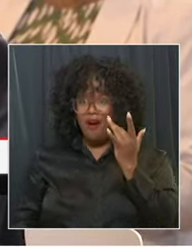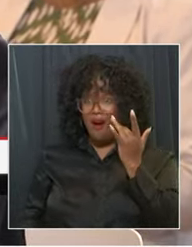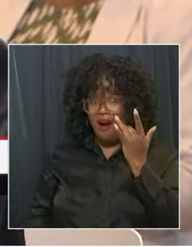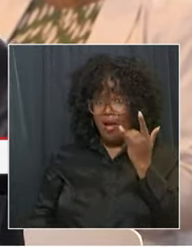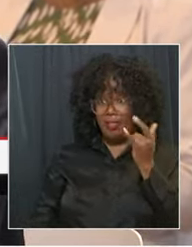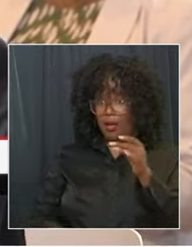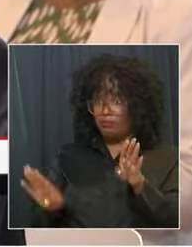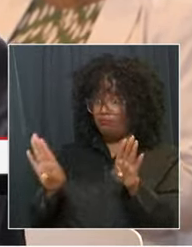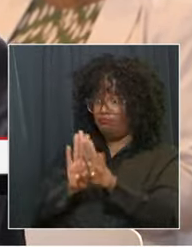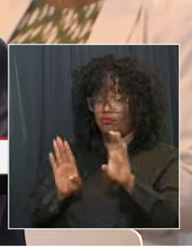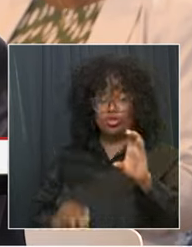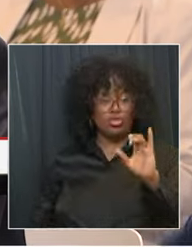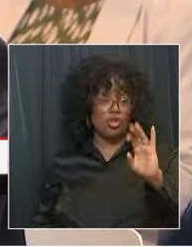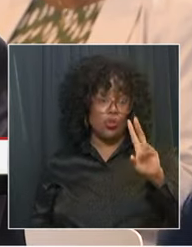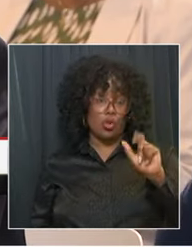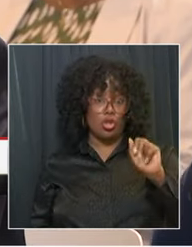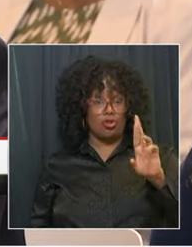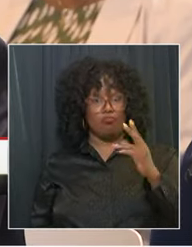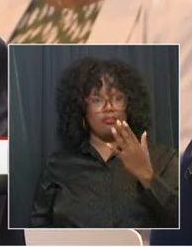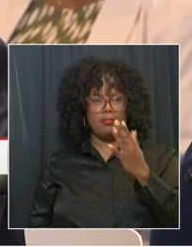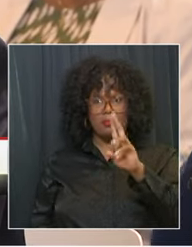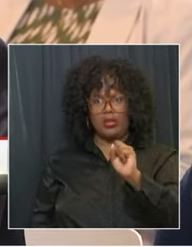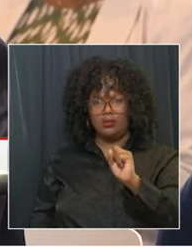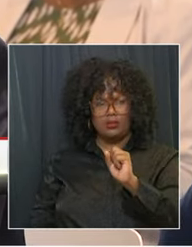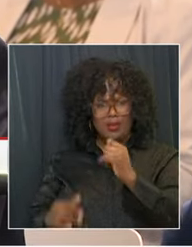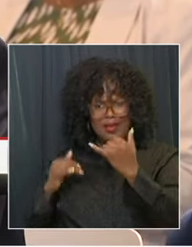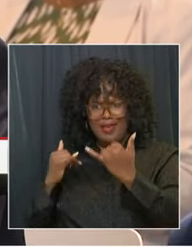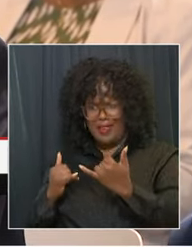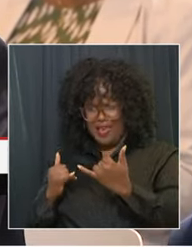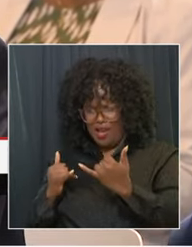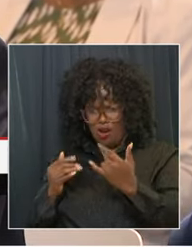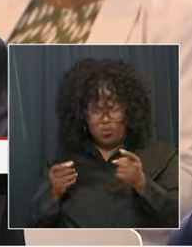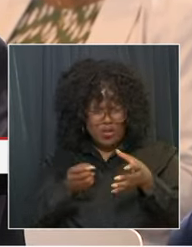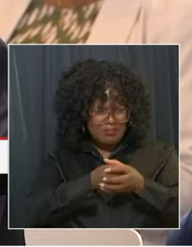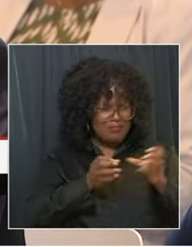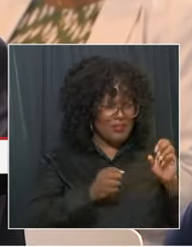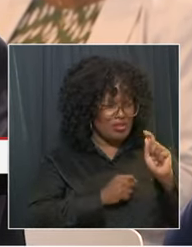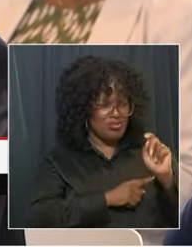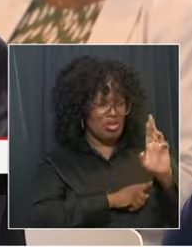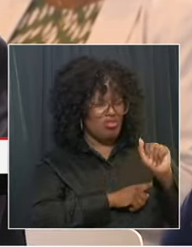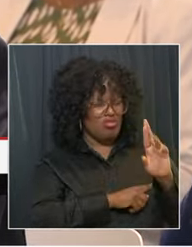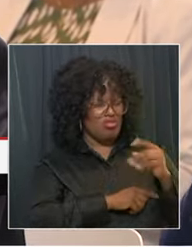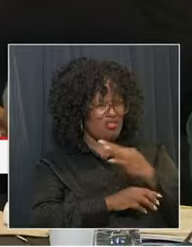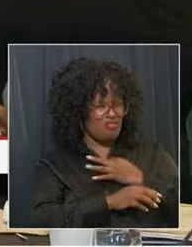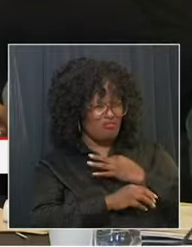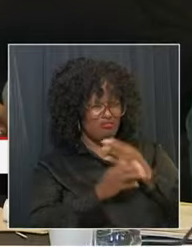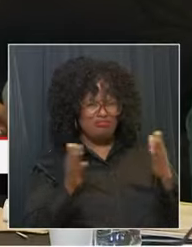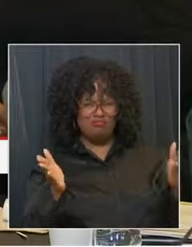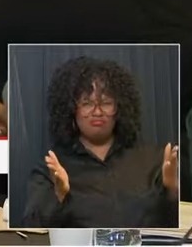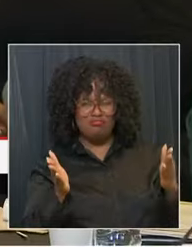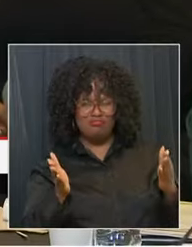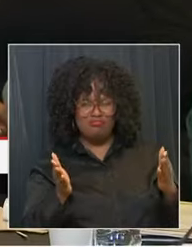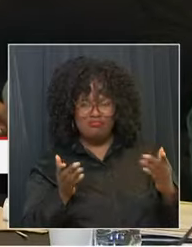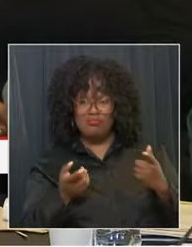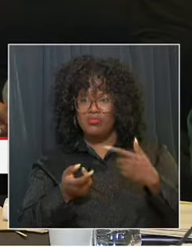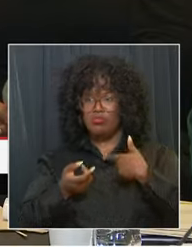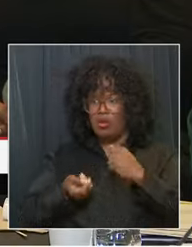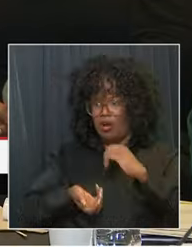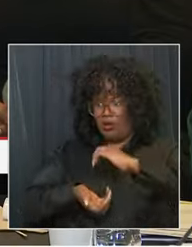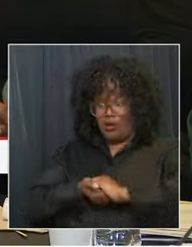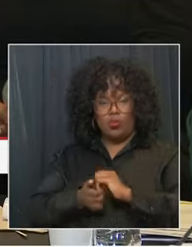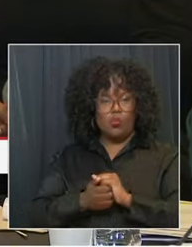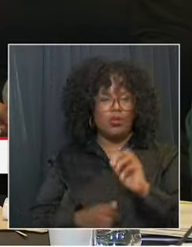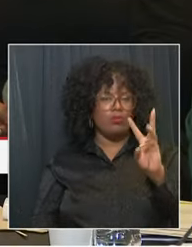circulator. It is our intent to work with WMATA. So I think and I'll sort of